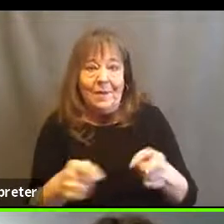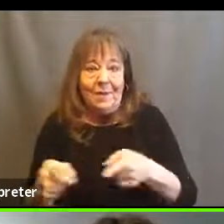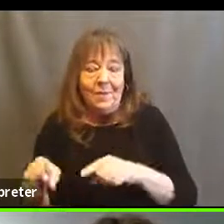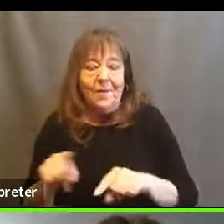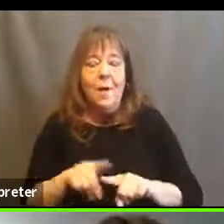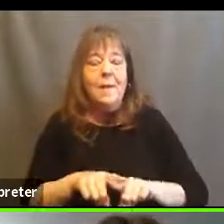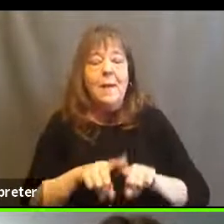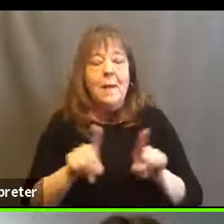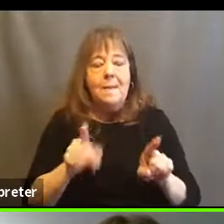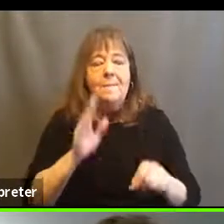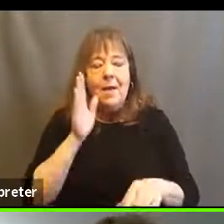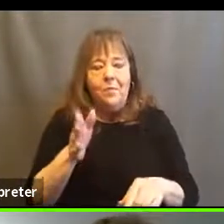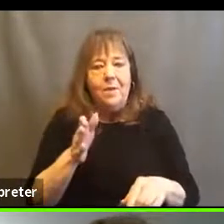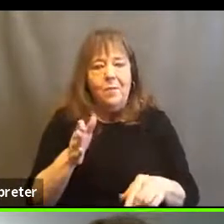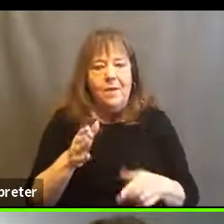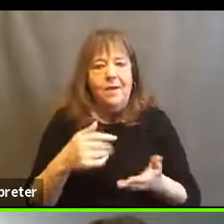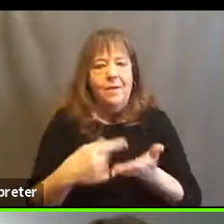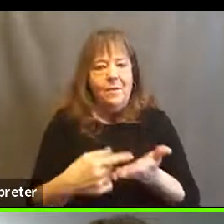we will take